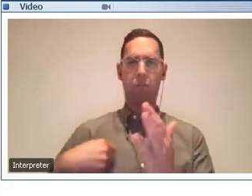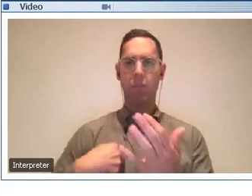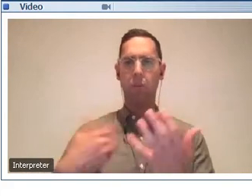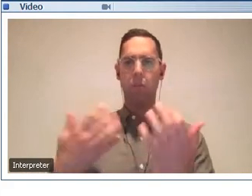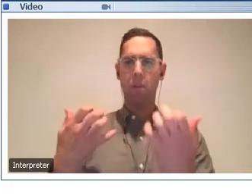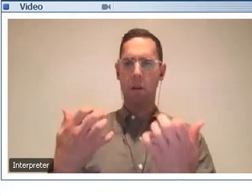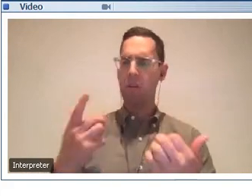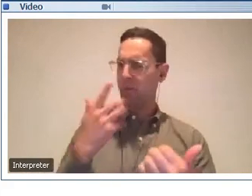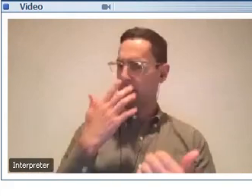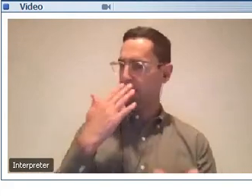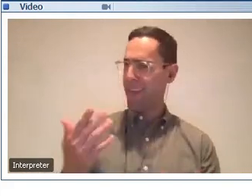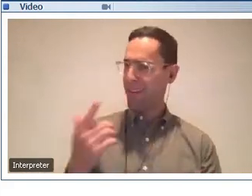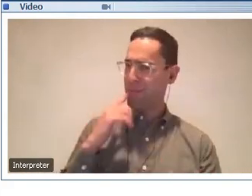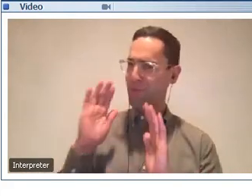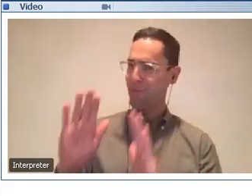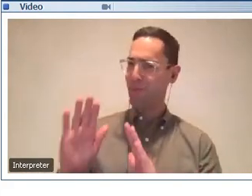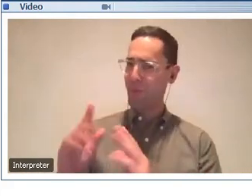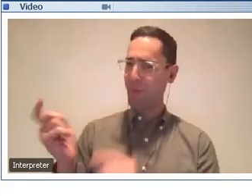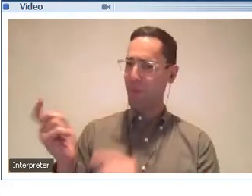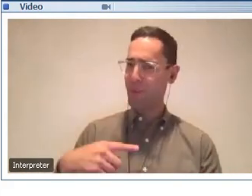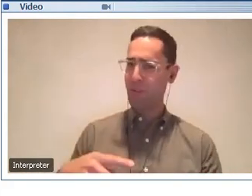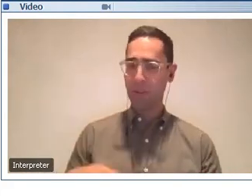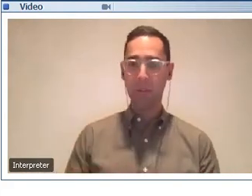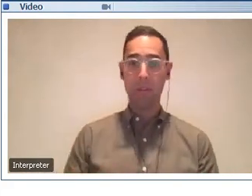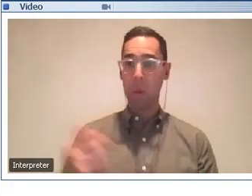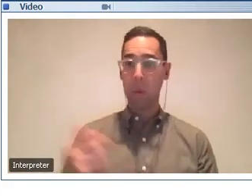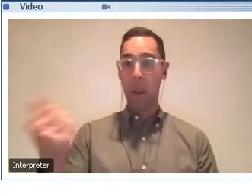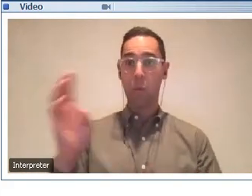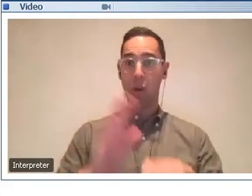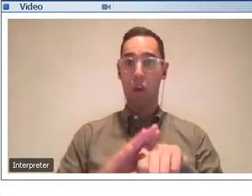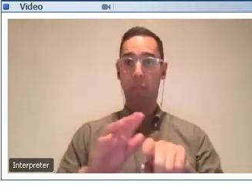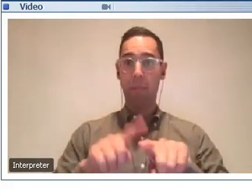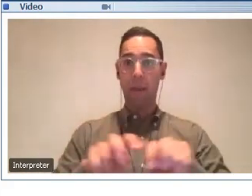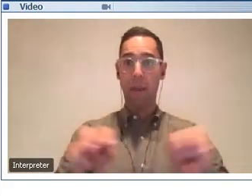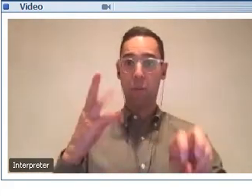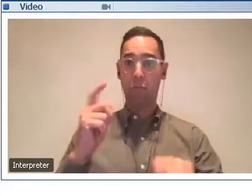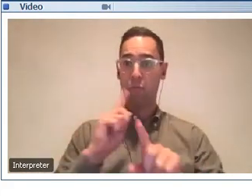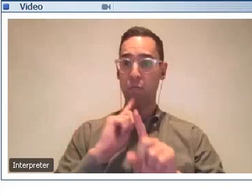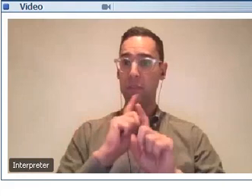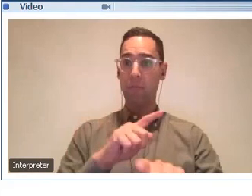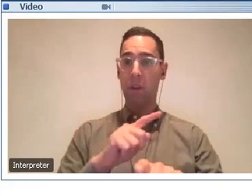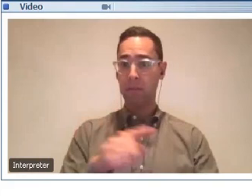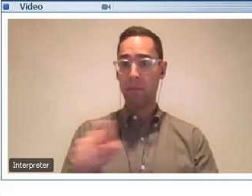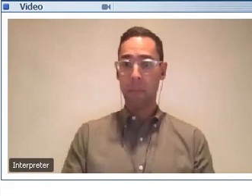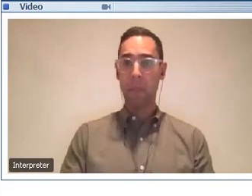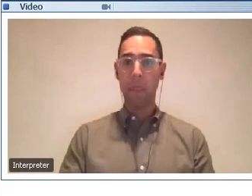question. Do Erica, Lauren, or Callie, do any of you all want to hop in on this?